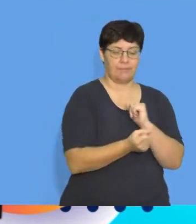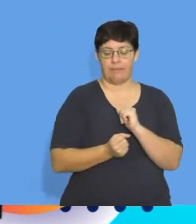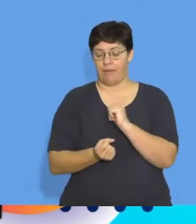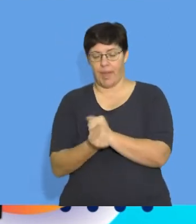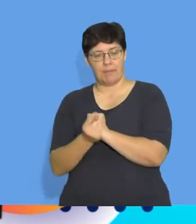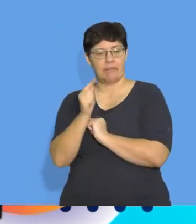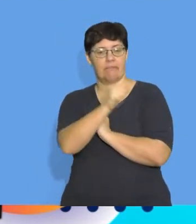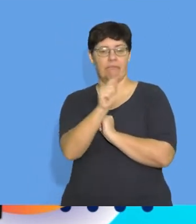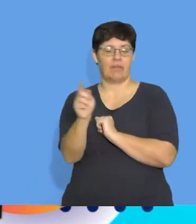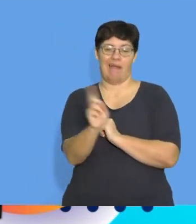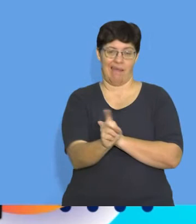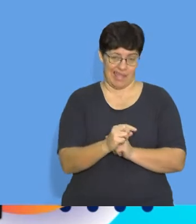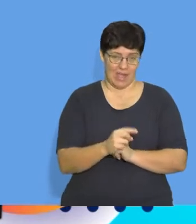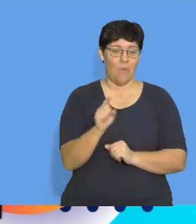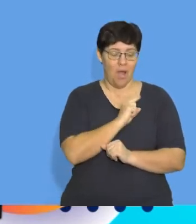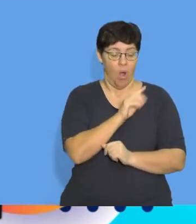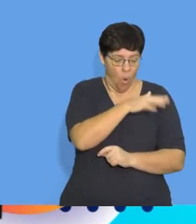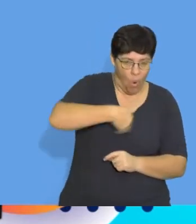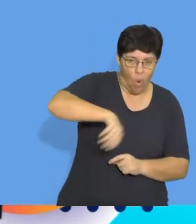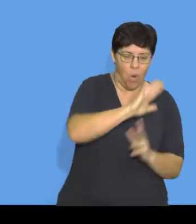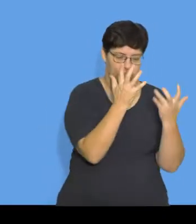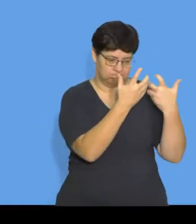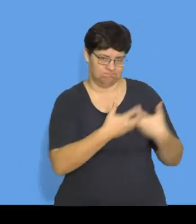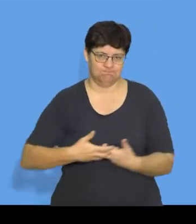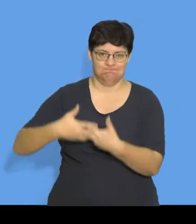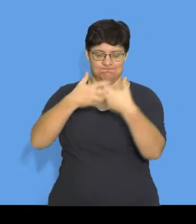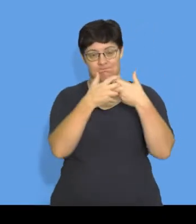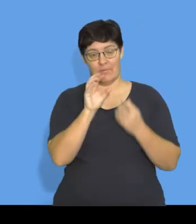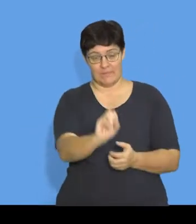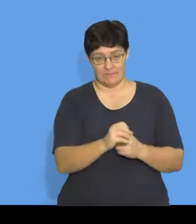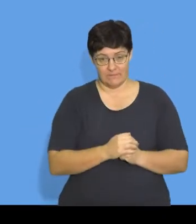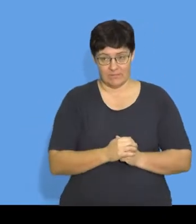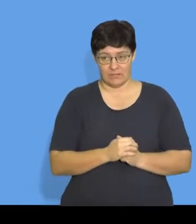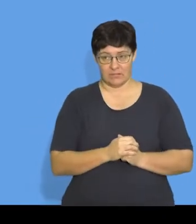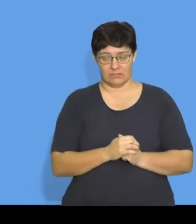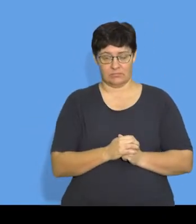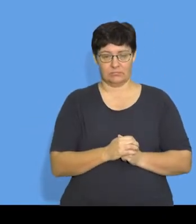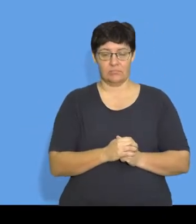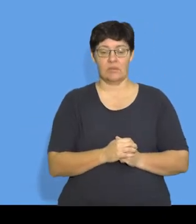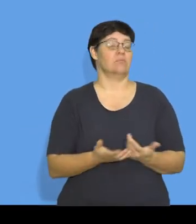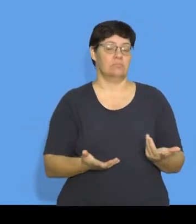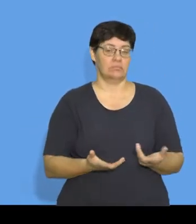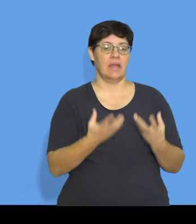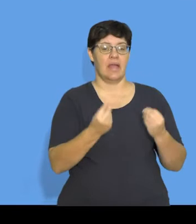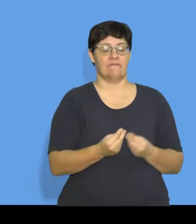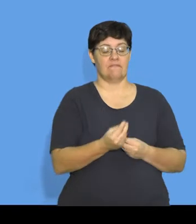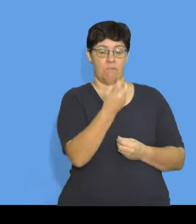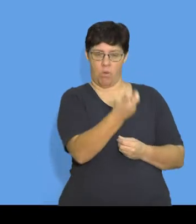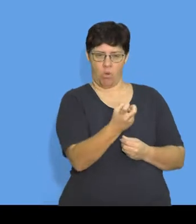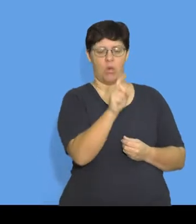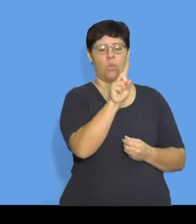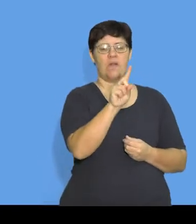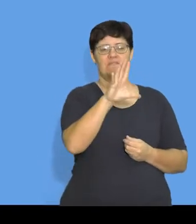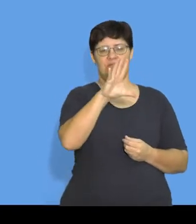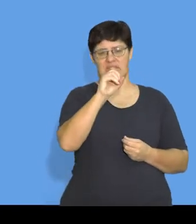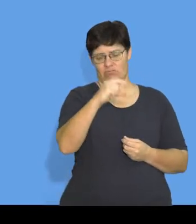of physics, because everything works together. So, here we go. I have a 150-gram ball, so it's not very